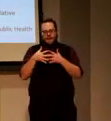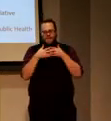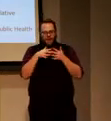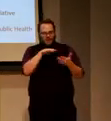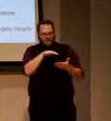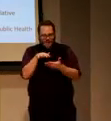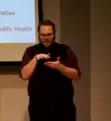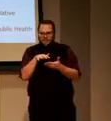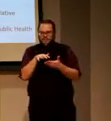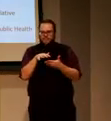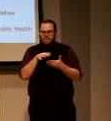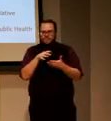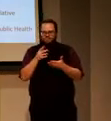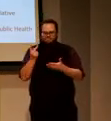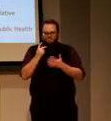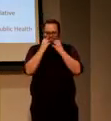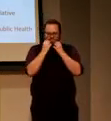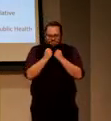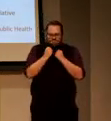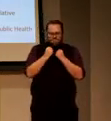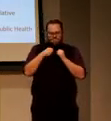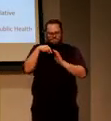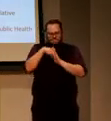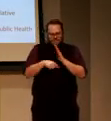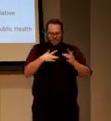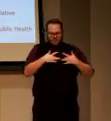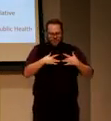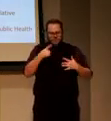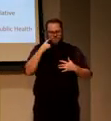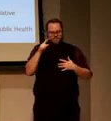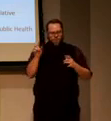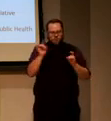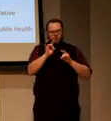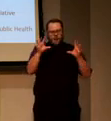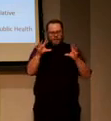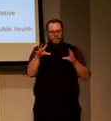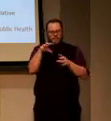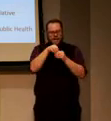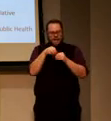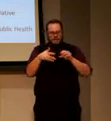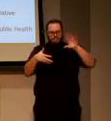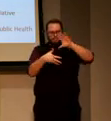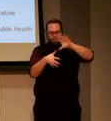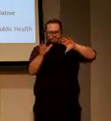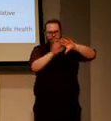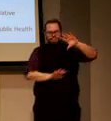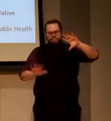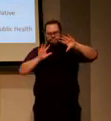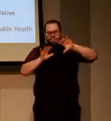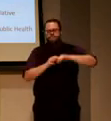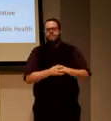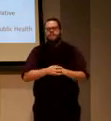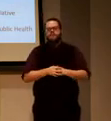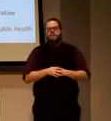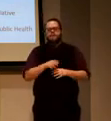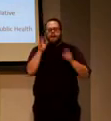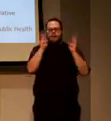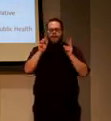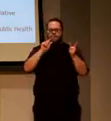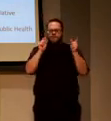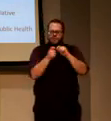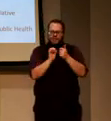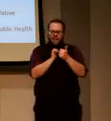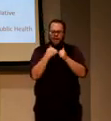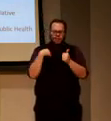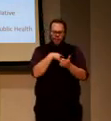deep concern for human and environmental crises in the Americas. How we talk about climate change and its health